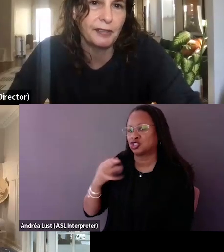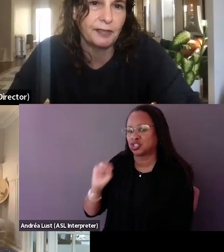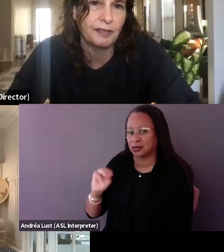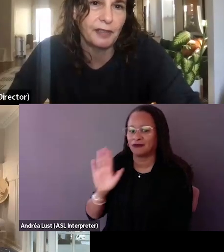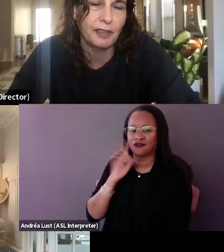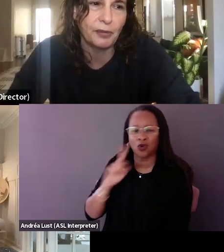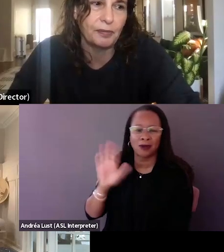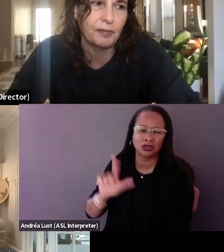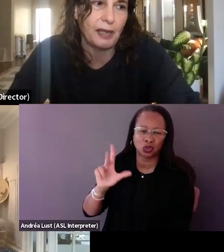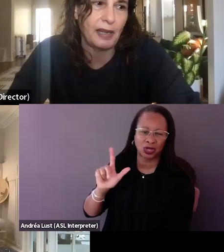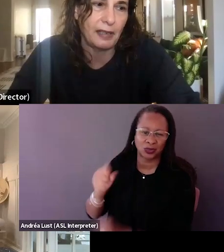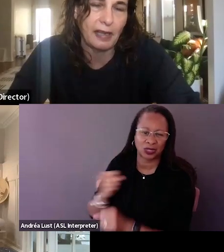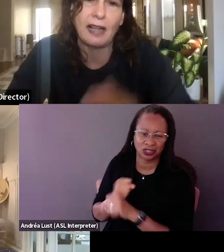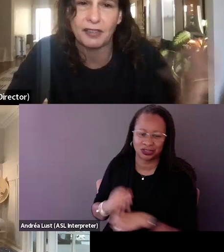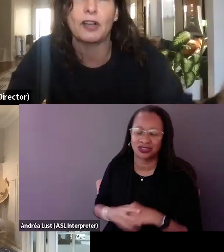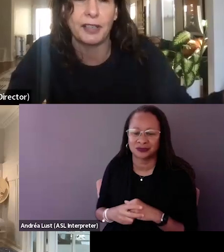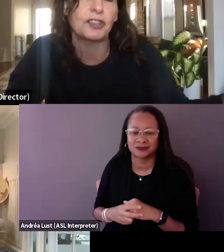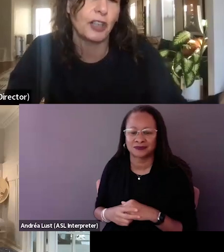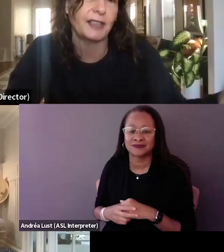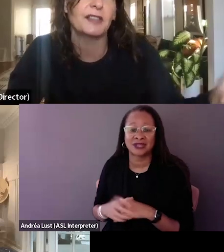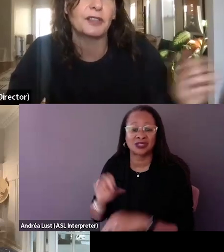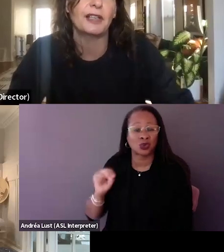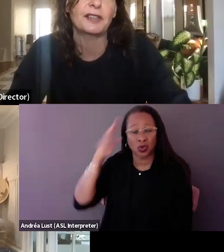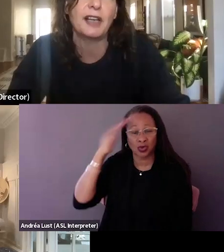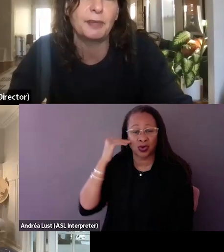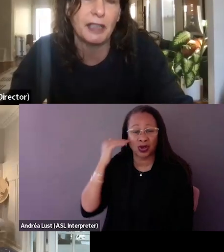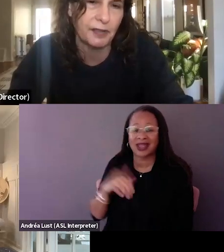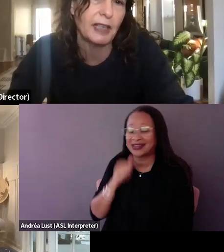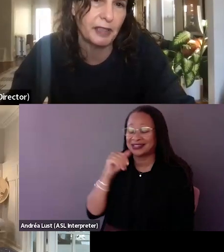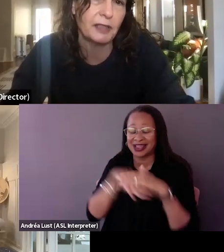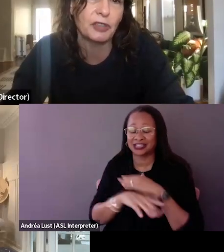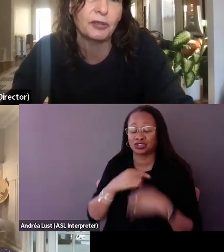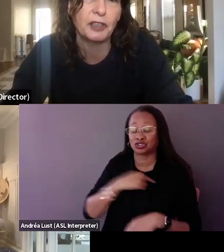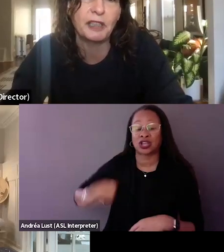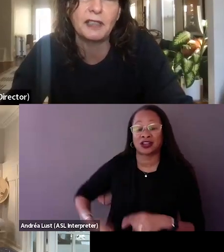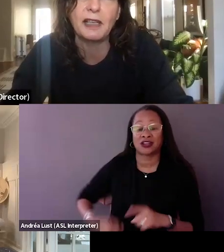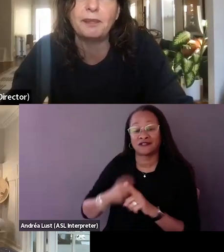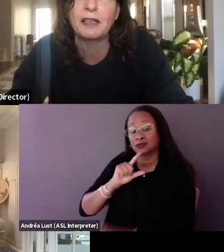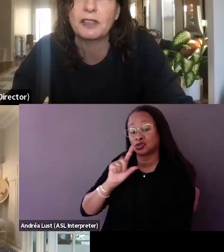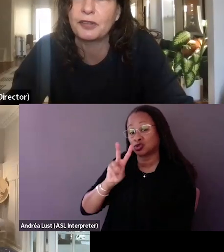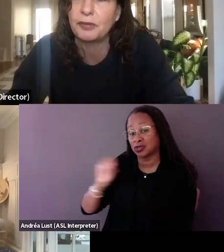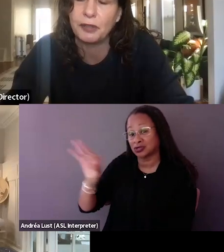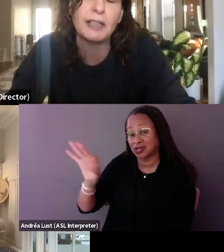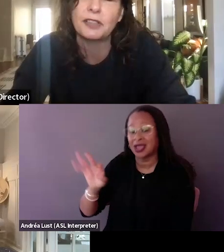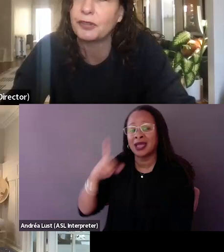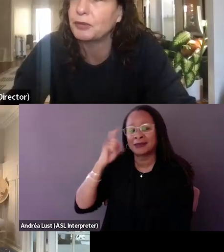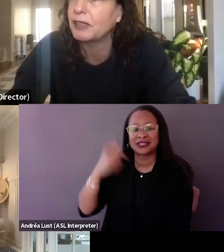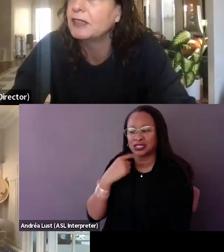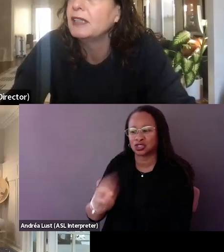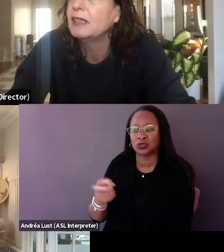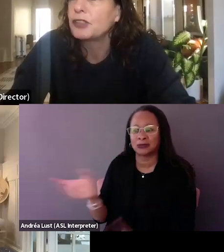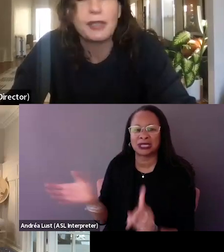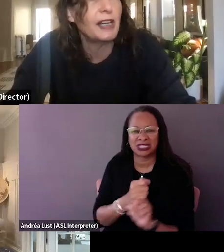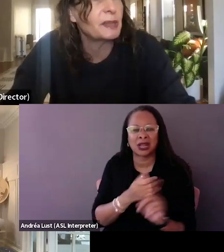years, and, you know, hasn't gone into China since 2009 because of that, because he was told he could be kidnapped back into North